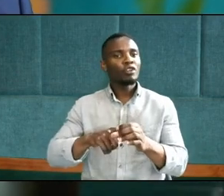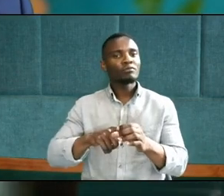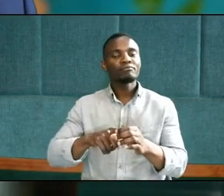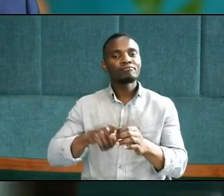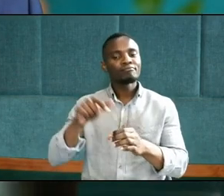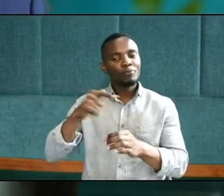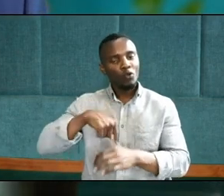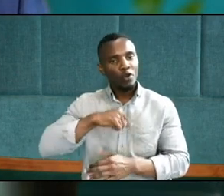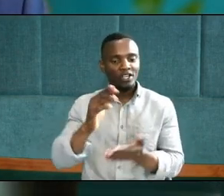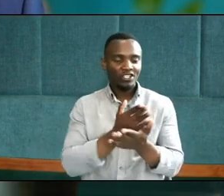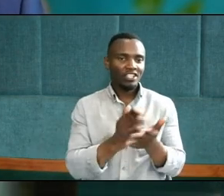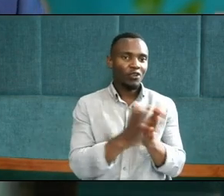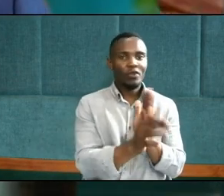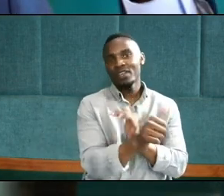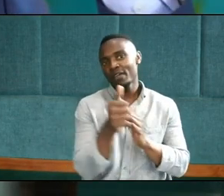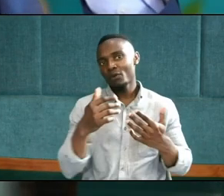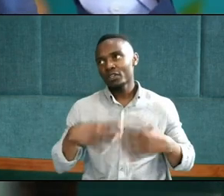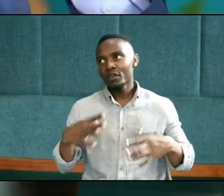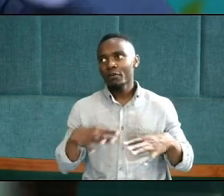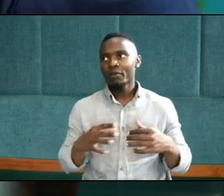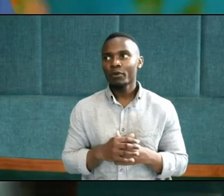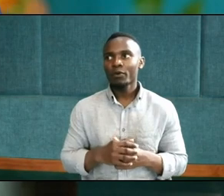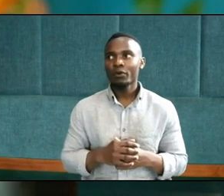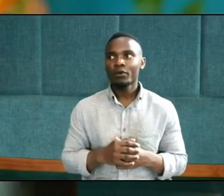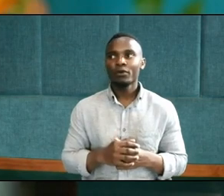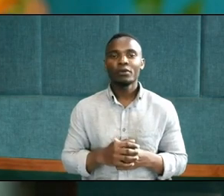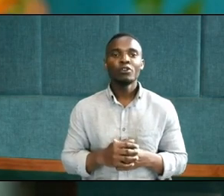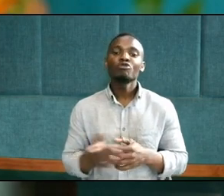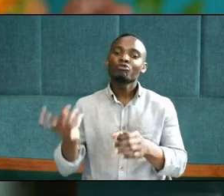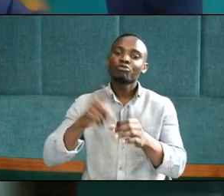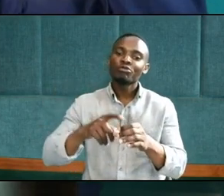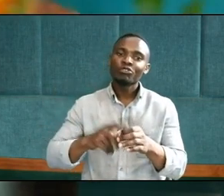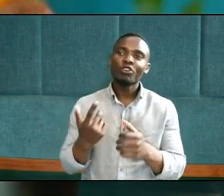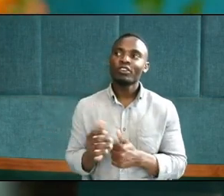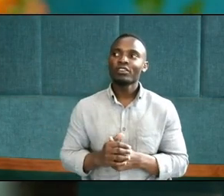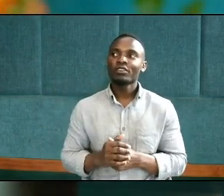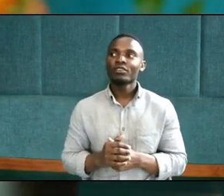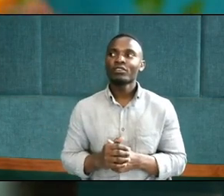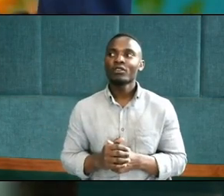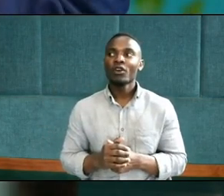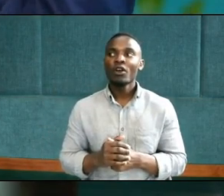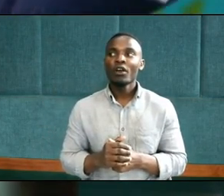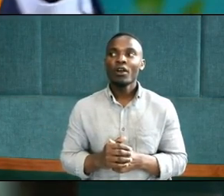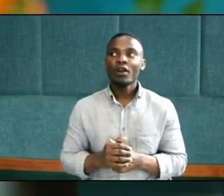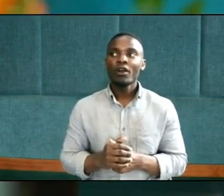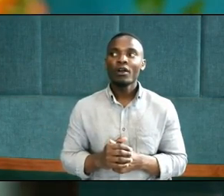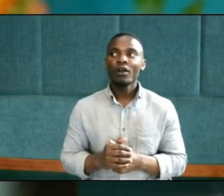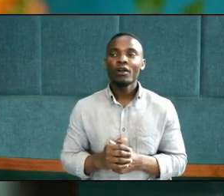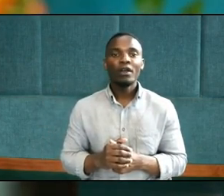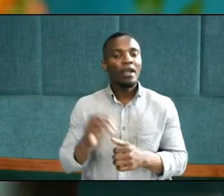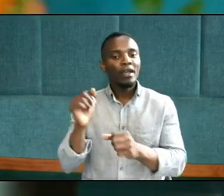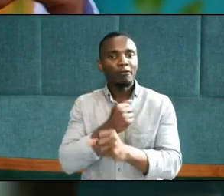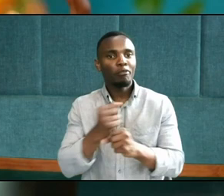other people? If you're not calling other people, could be you're not enjoying it. Otherwise, you could not keep it from others if you are enjoying